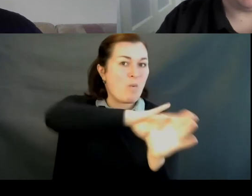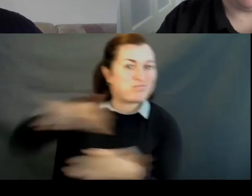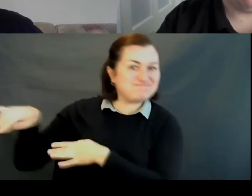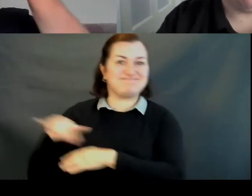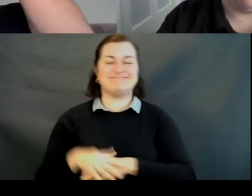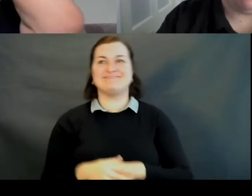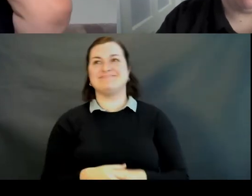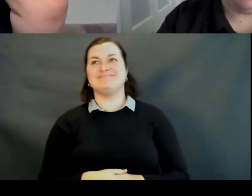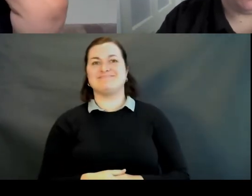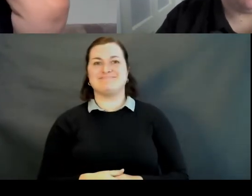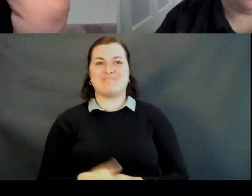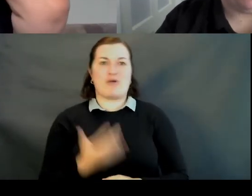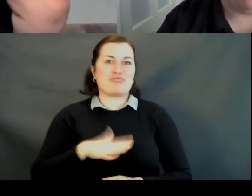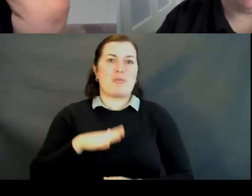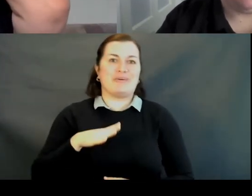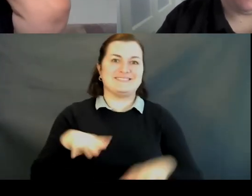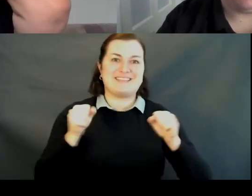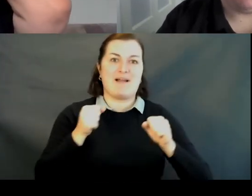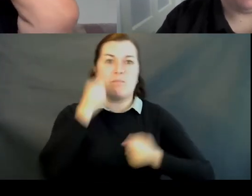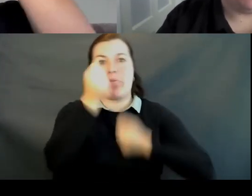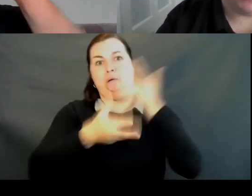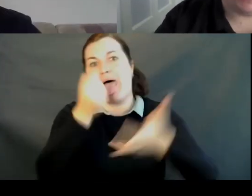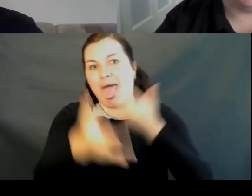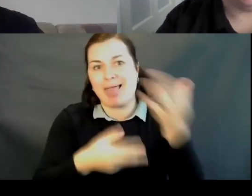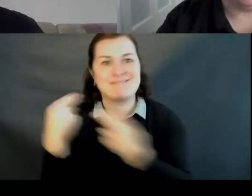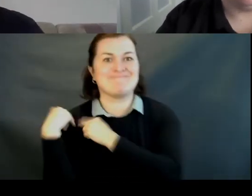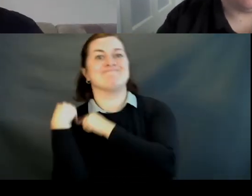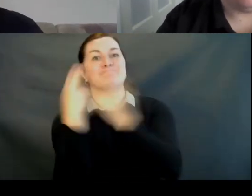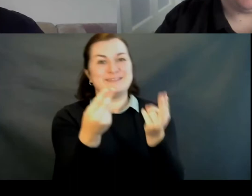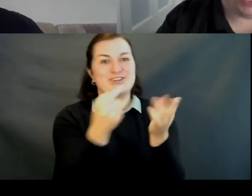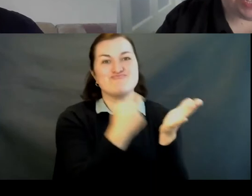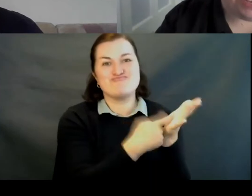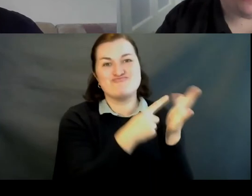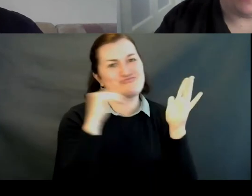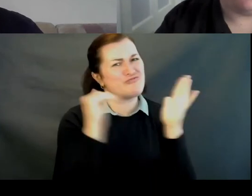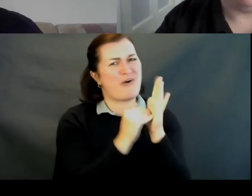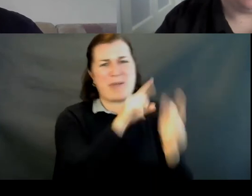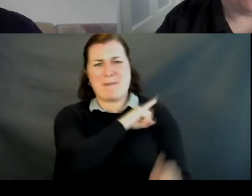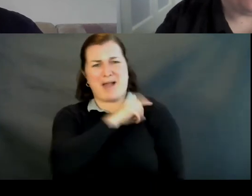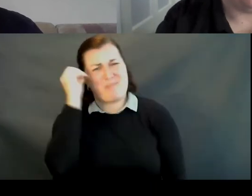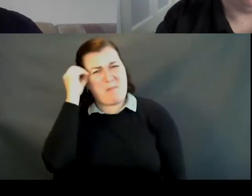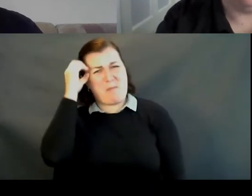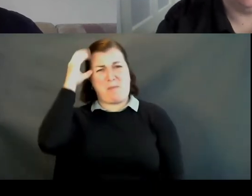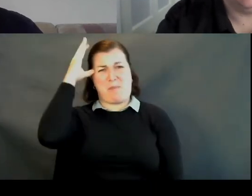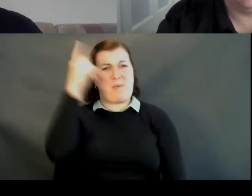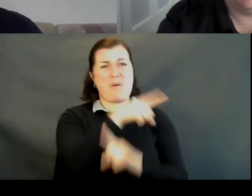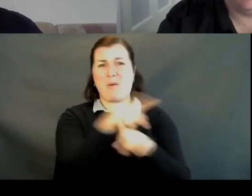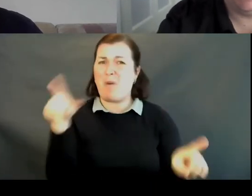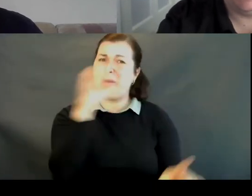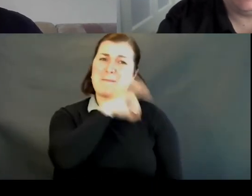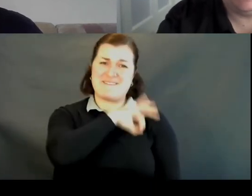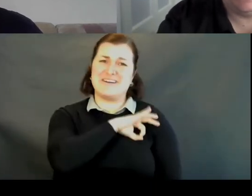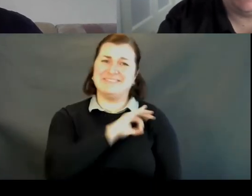I don't want to start rambling on, so I'll hand back over to Roz, because she's got some wealth of knowledge that you guys will definitely benefit from.